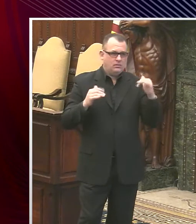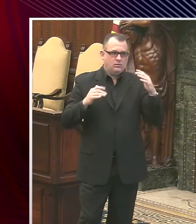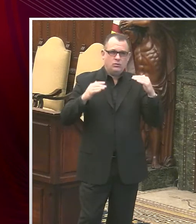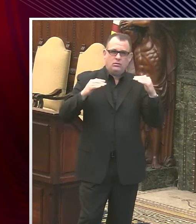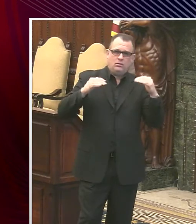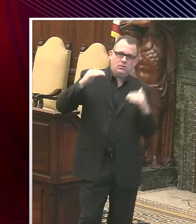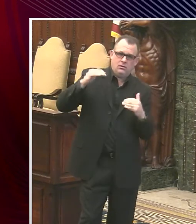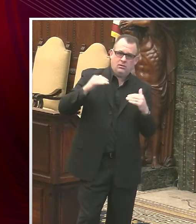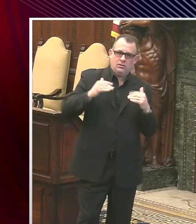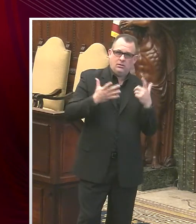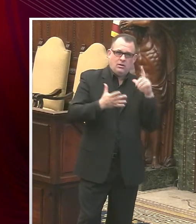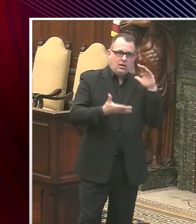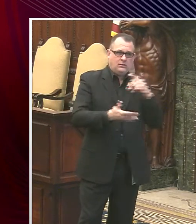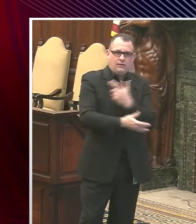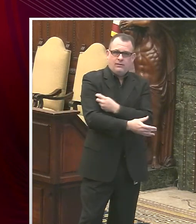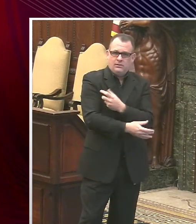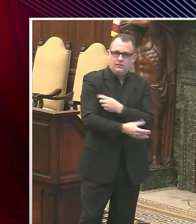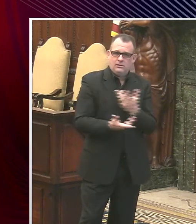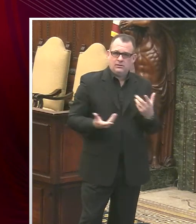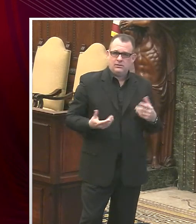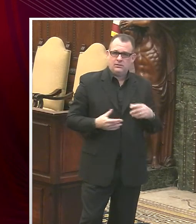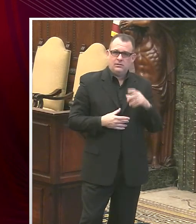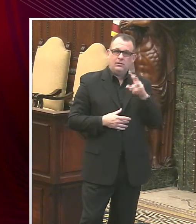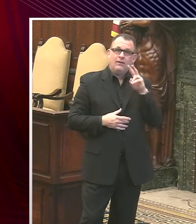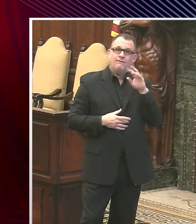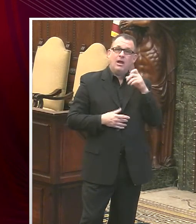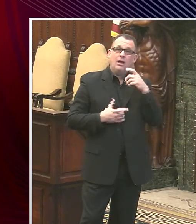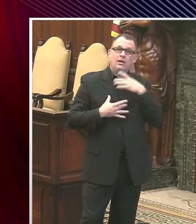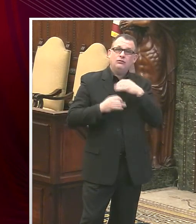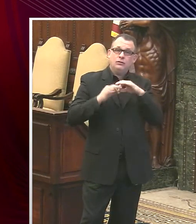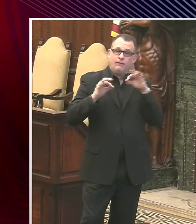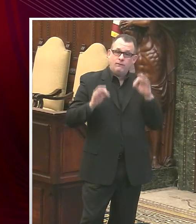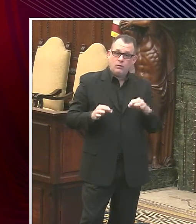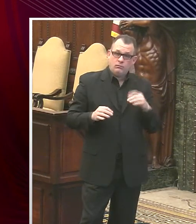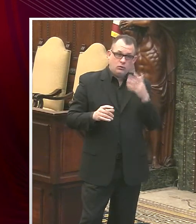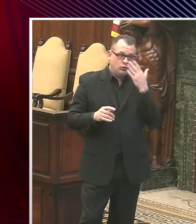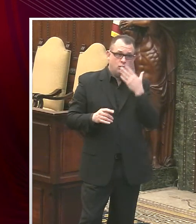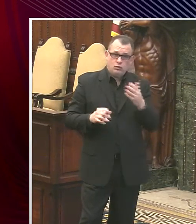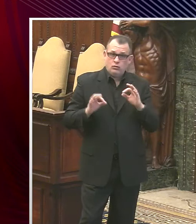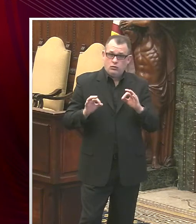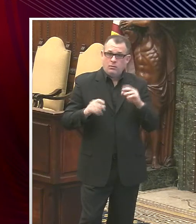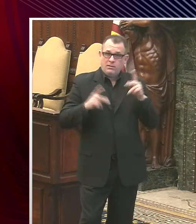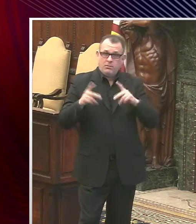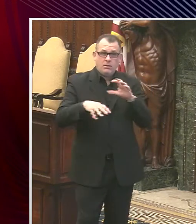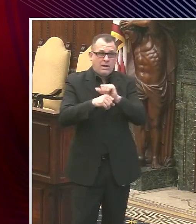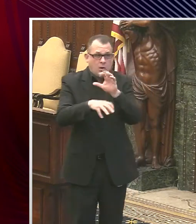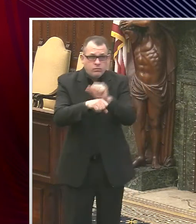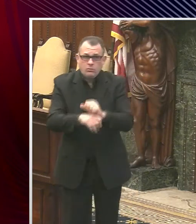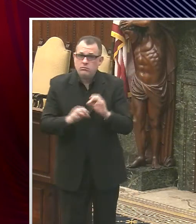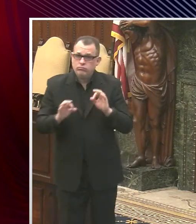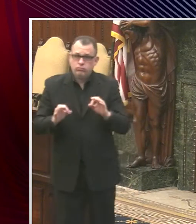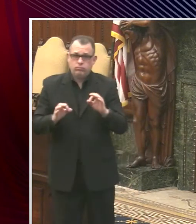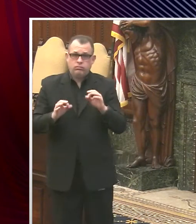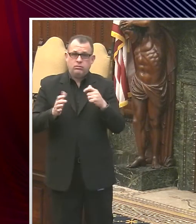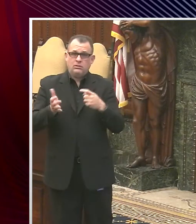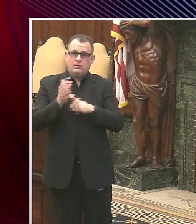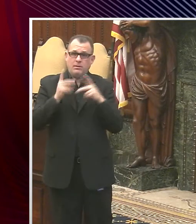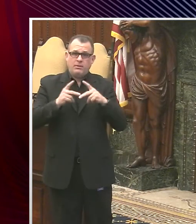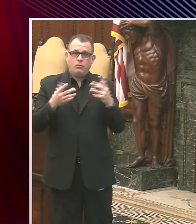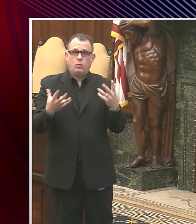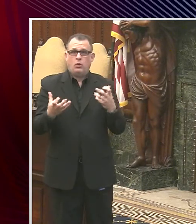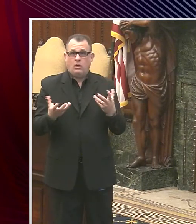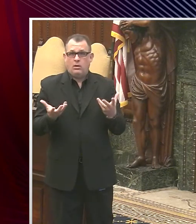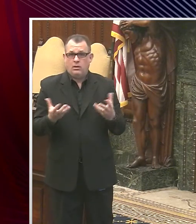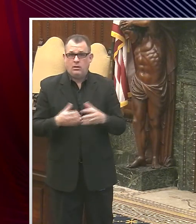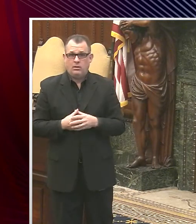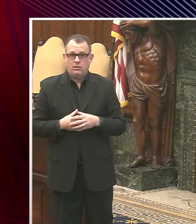vaccine interest form process has done a lot of good. It helps direct people to appointments. There's been a huge demand relative to supply, but it's